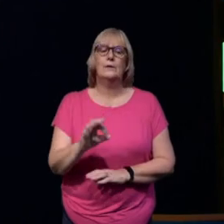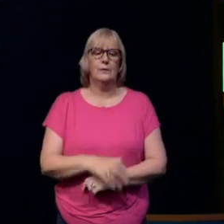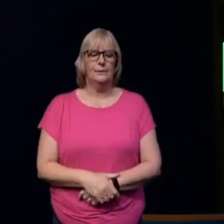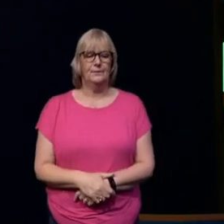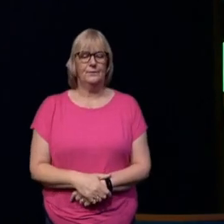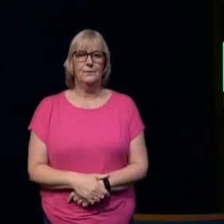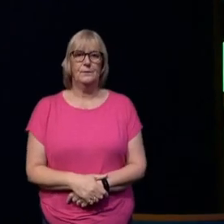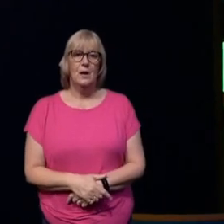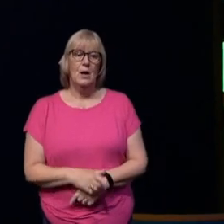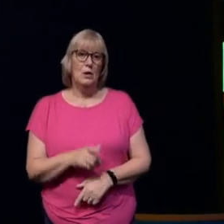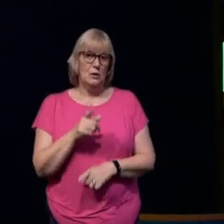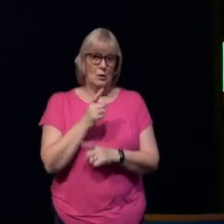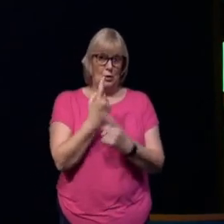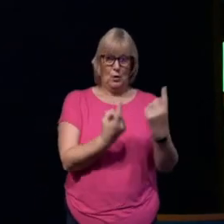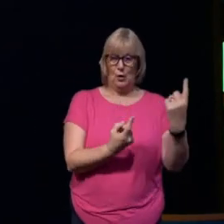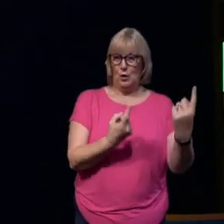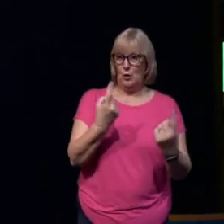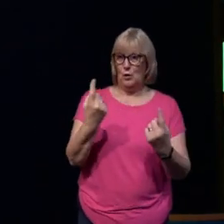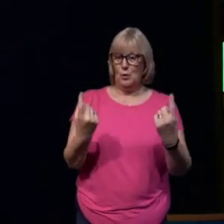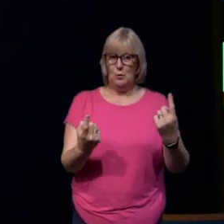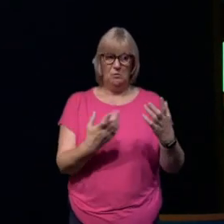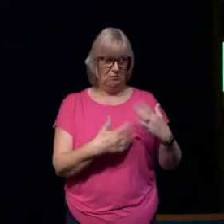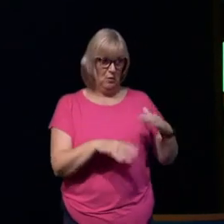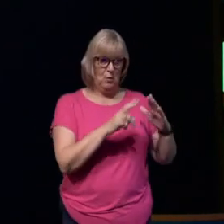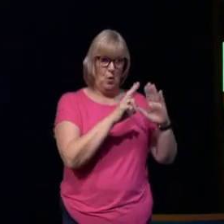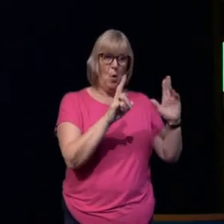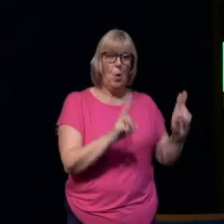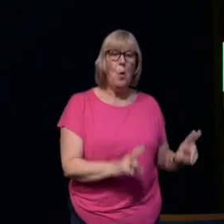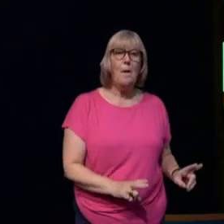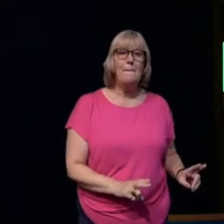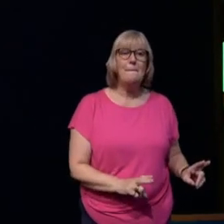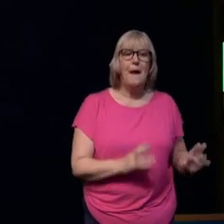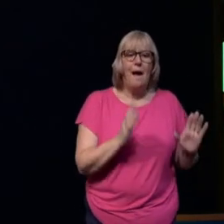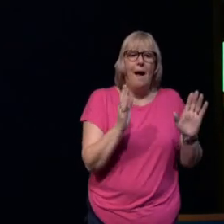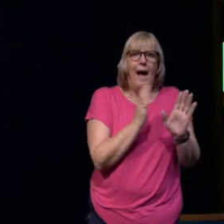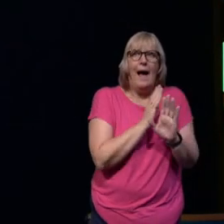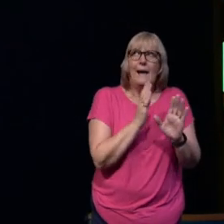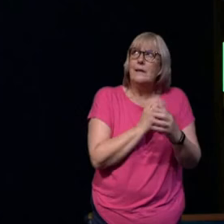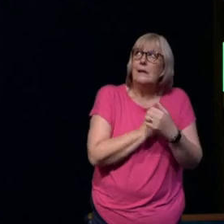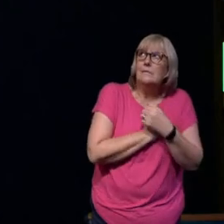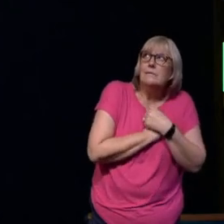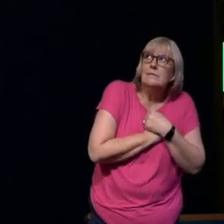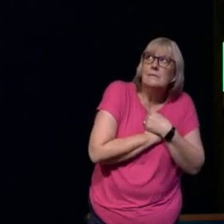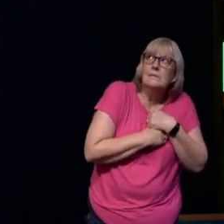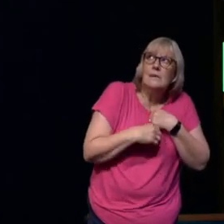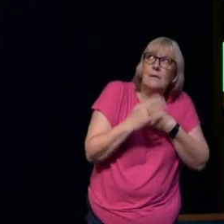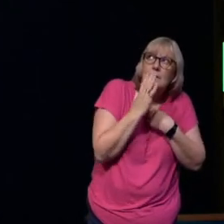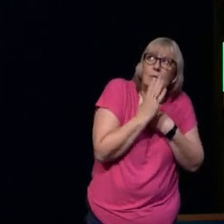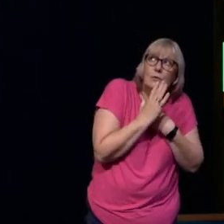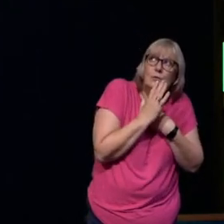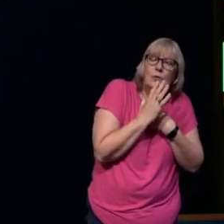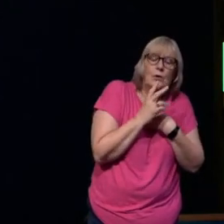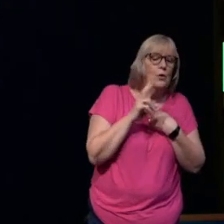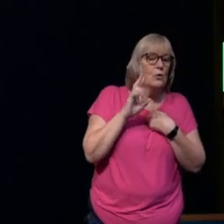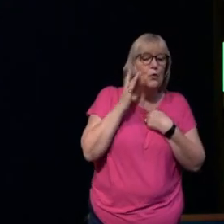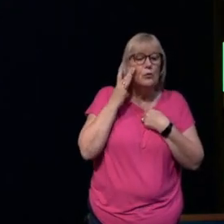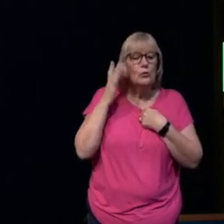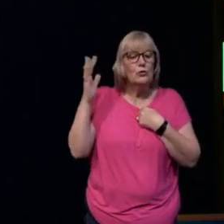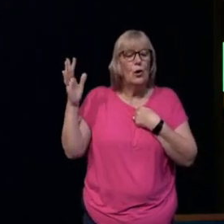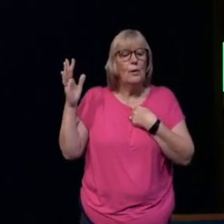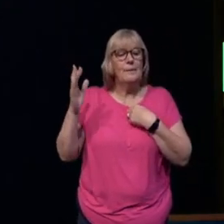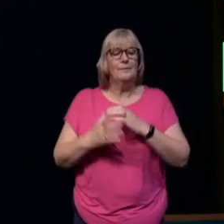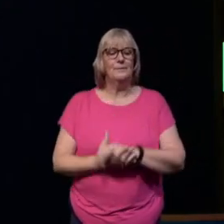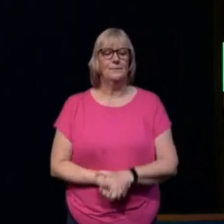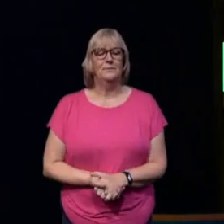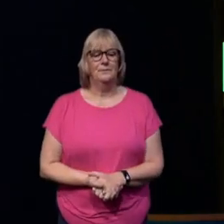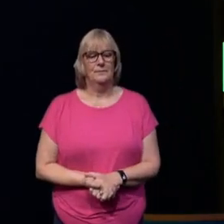are you hiding from God in your home? What are you hiding from God in your home? What is hidden? Because let me tell